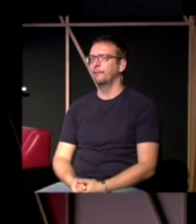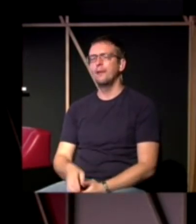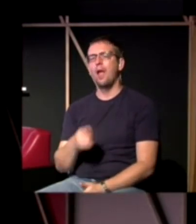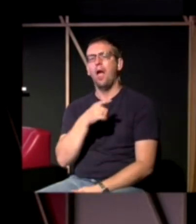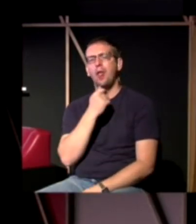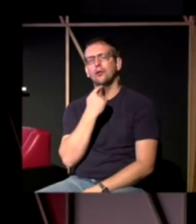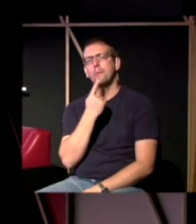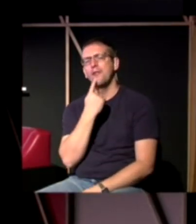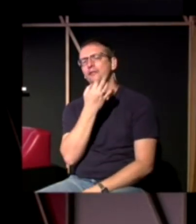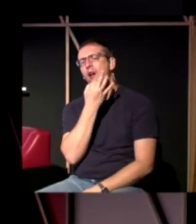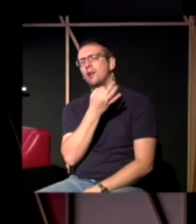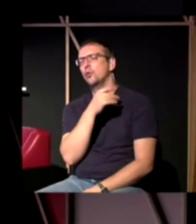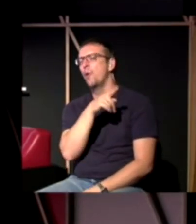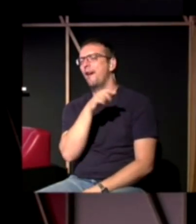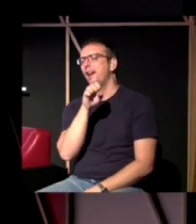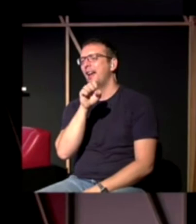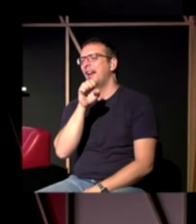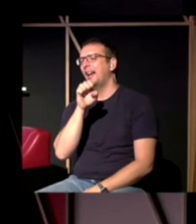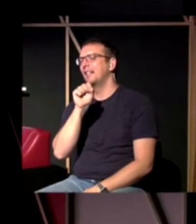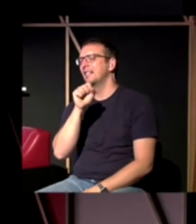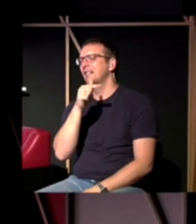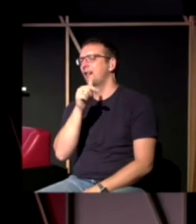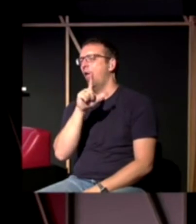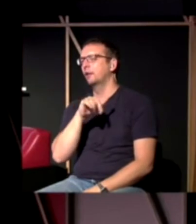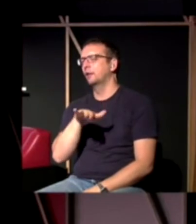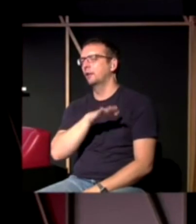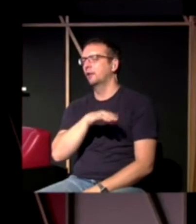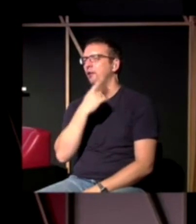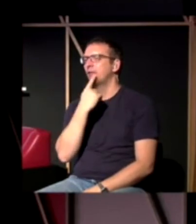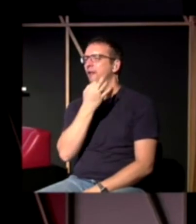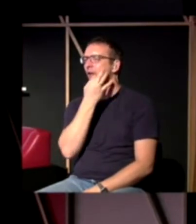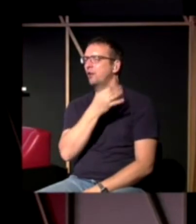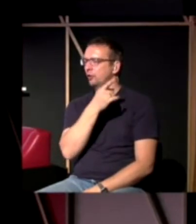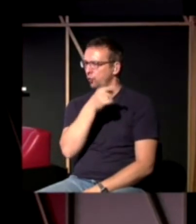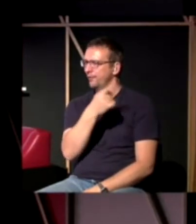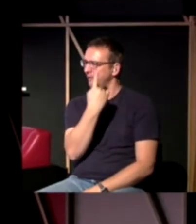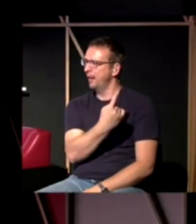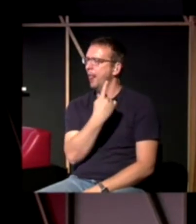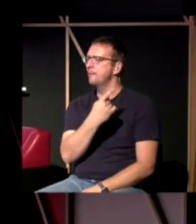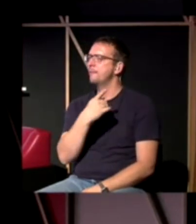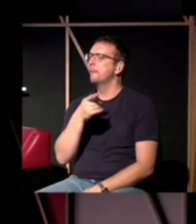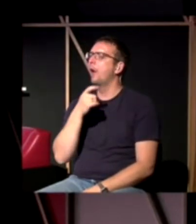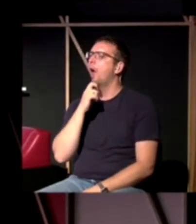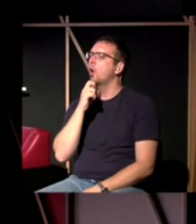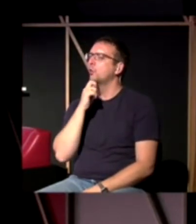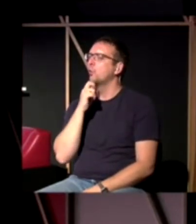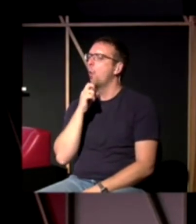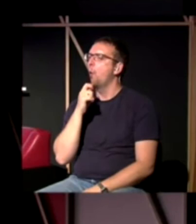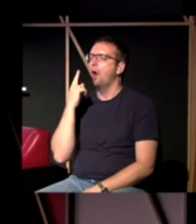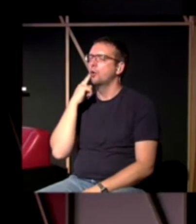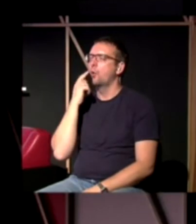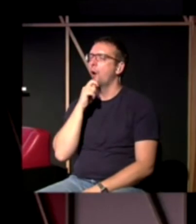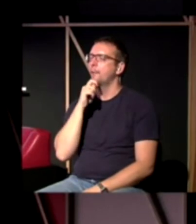again with UEFA and with the Cafe Audio Descriptive Commentary Network to train up audio descriptive commentators in Estonia ahead of that